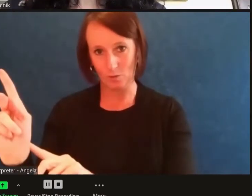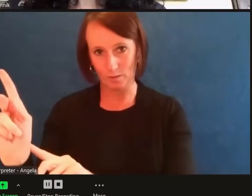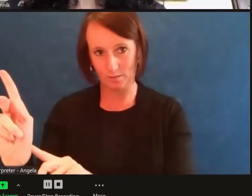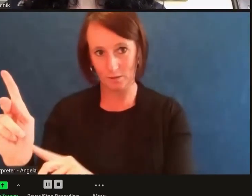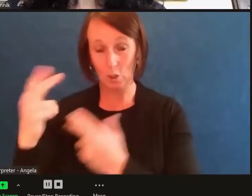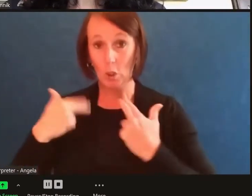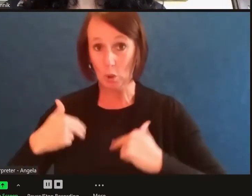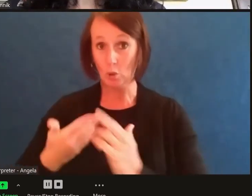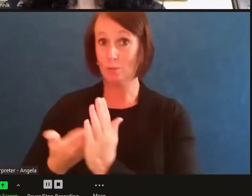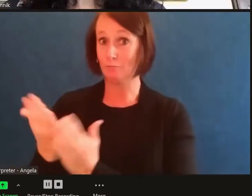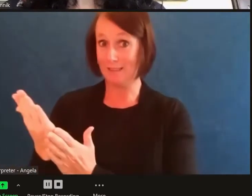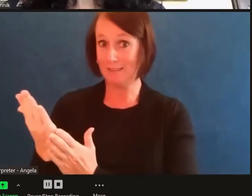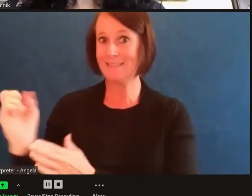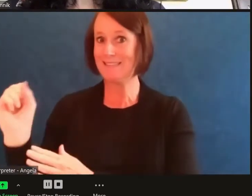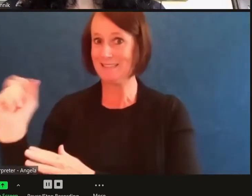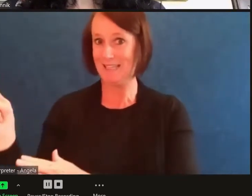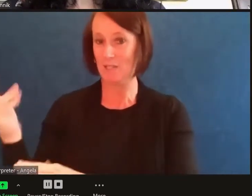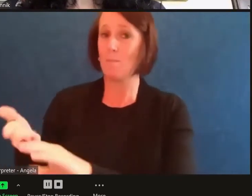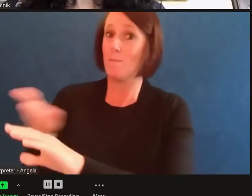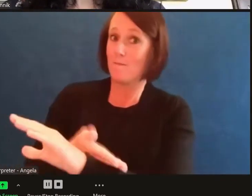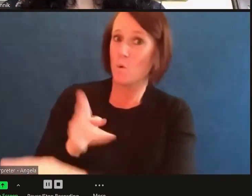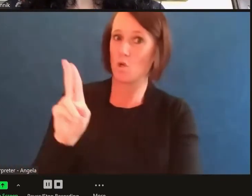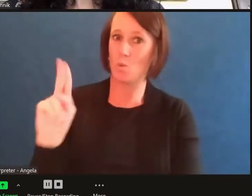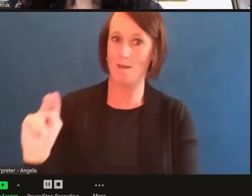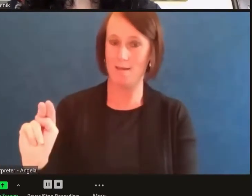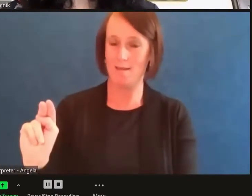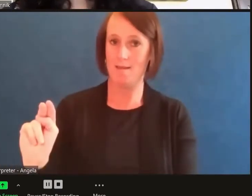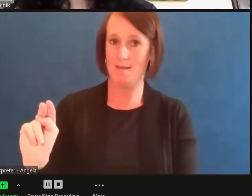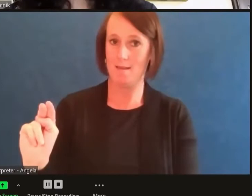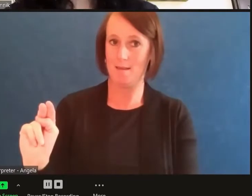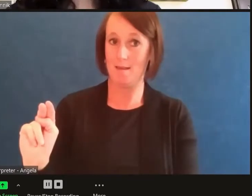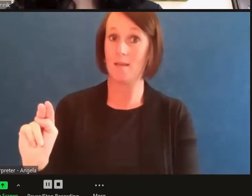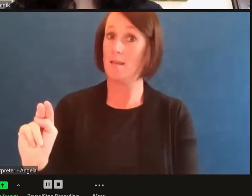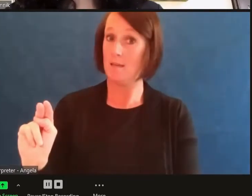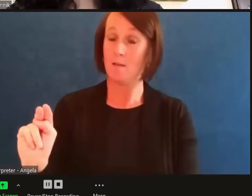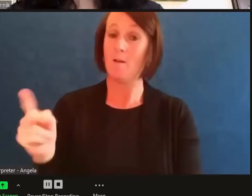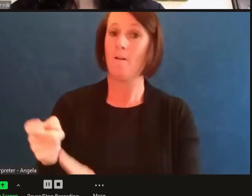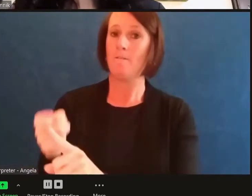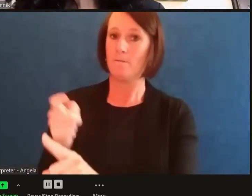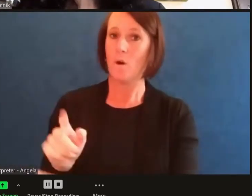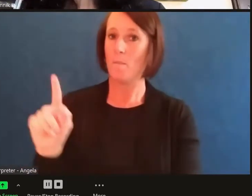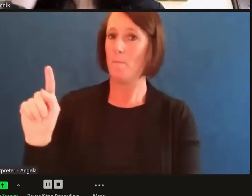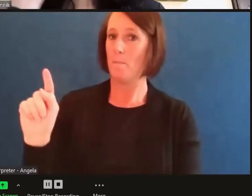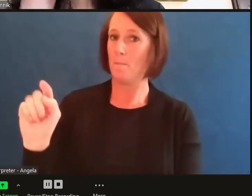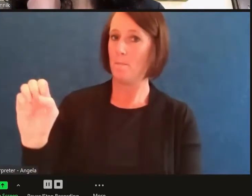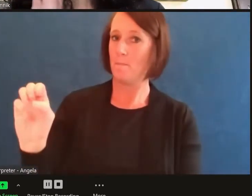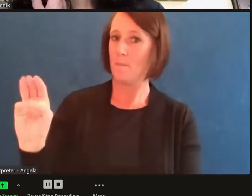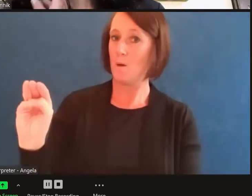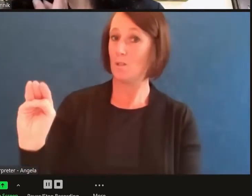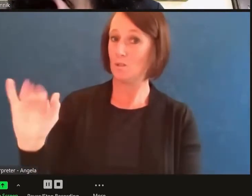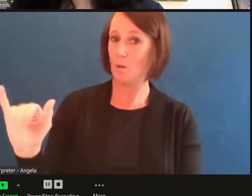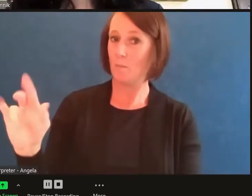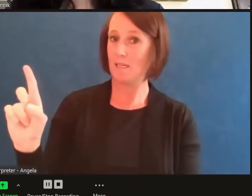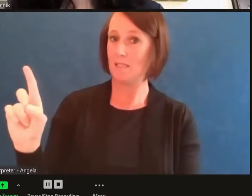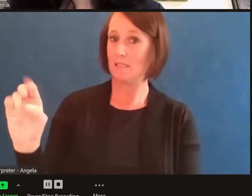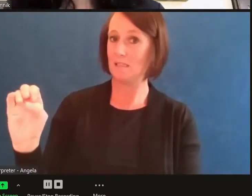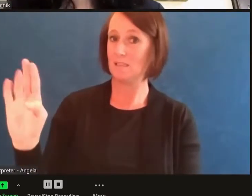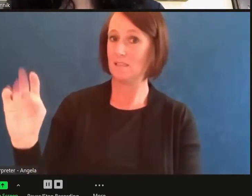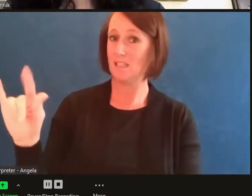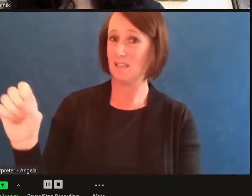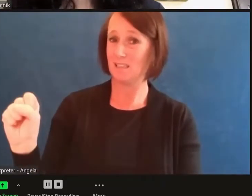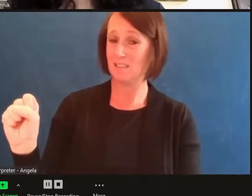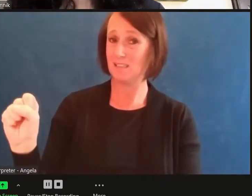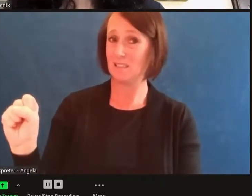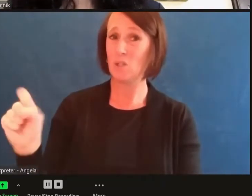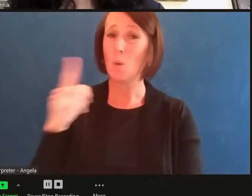predate the UN. This came from Tommy Douglas. I keep telling people when I'm in Saskatchewan, you may be a little province, but